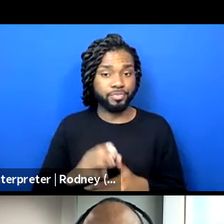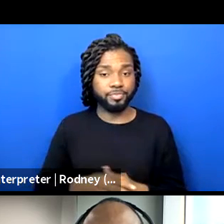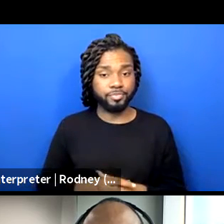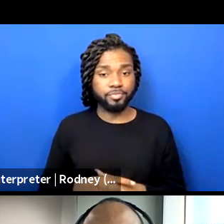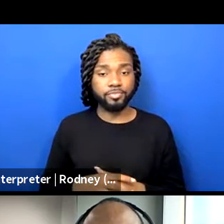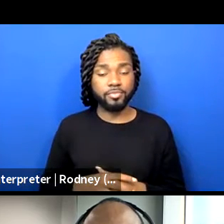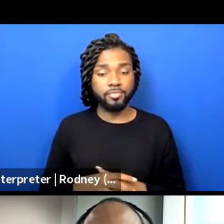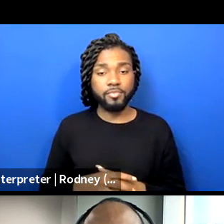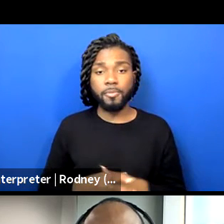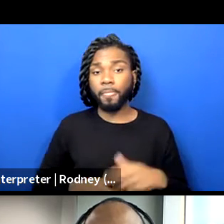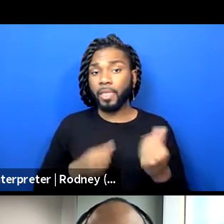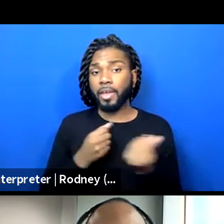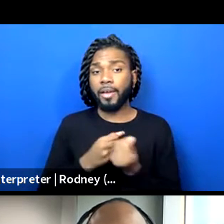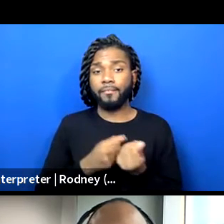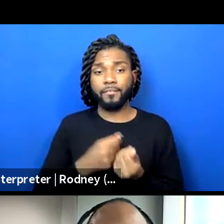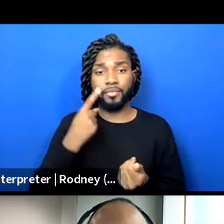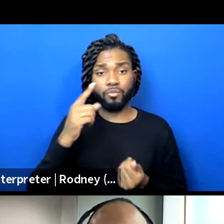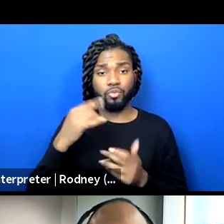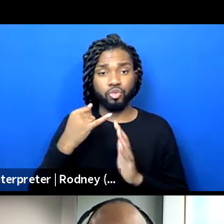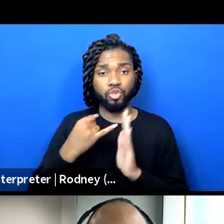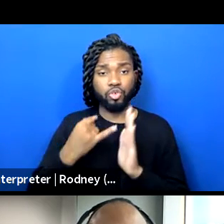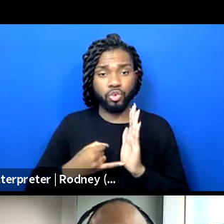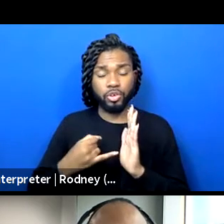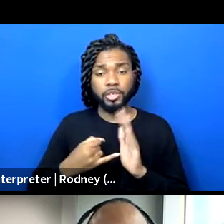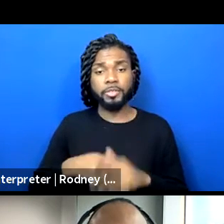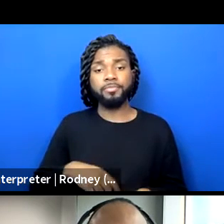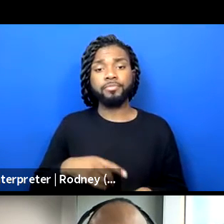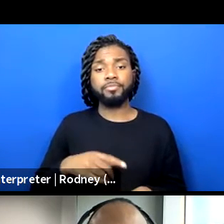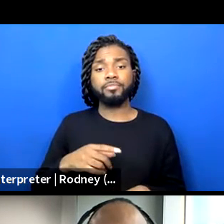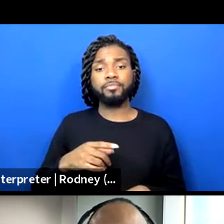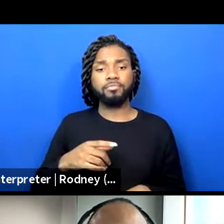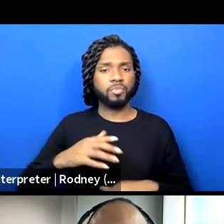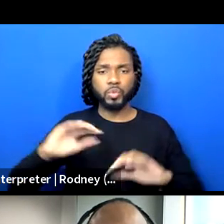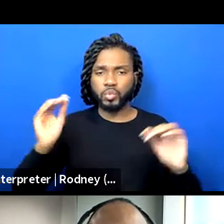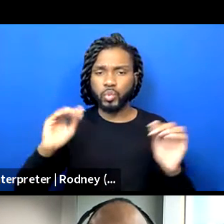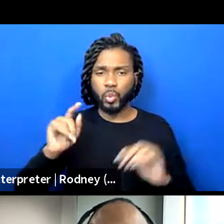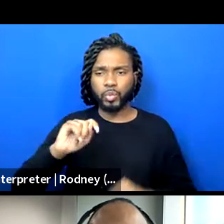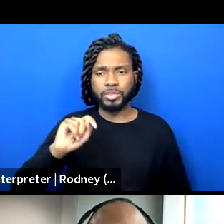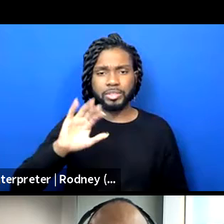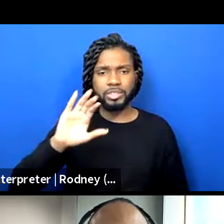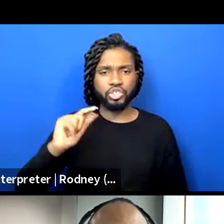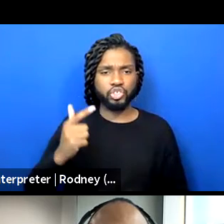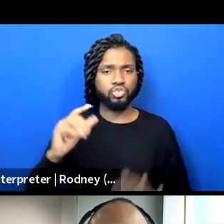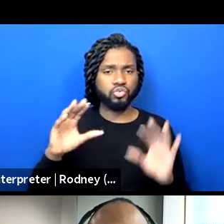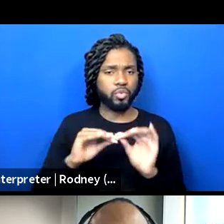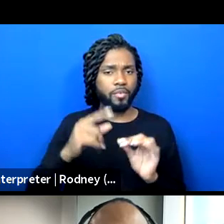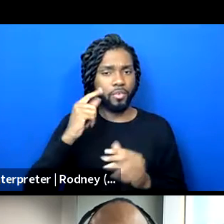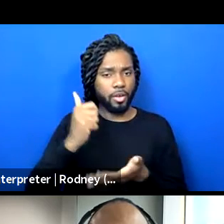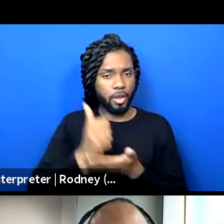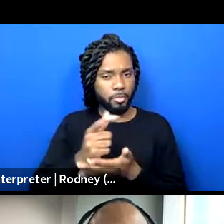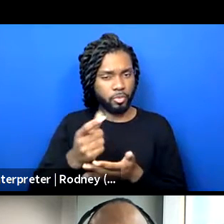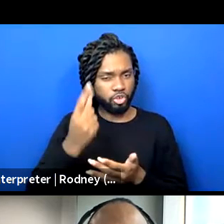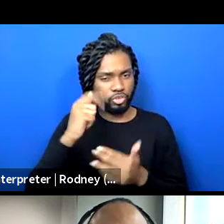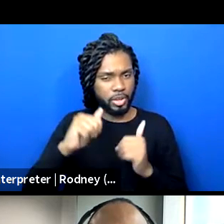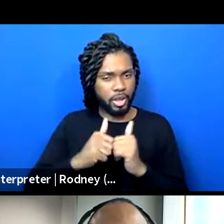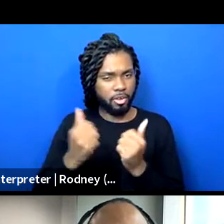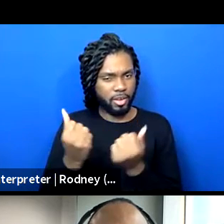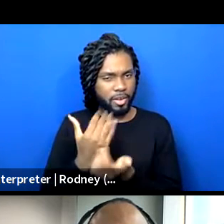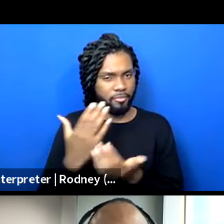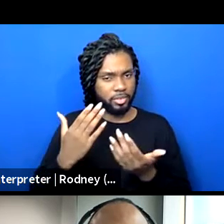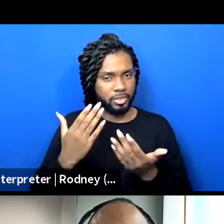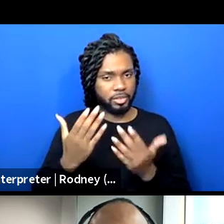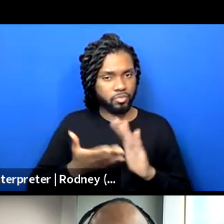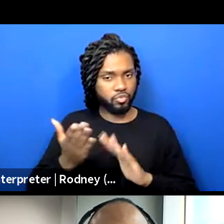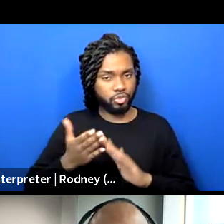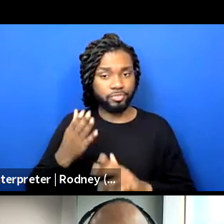In advocating for the arts, there is no TCG conference to help you understand how things work. And it's